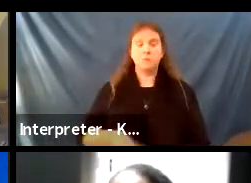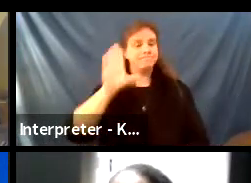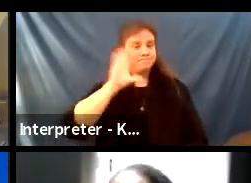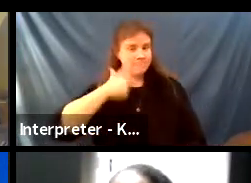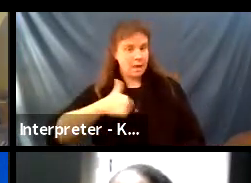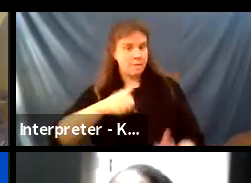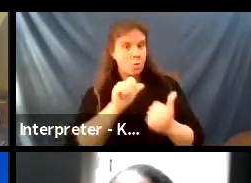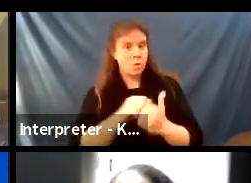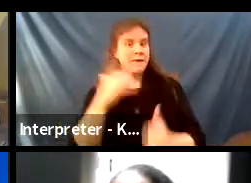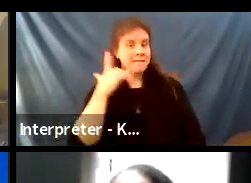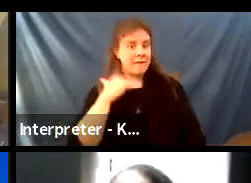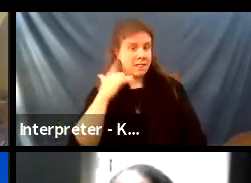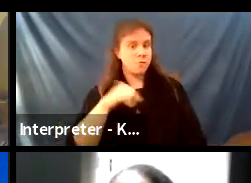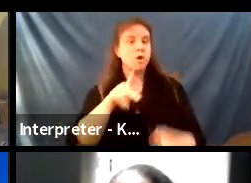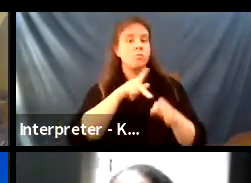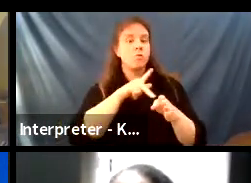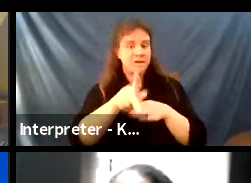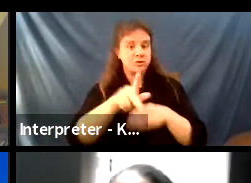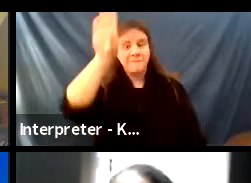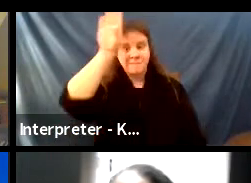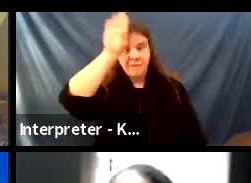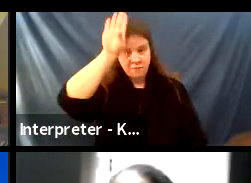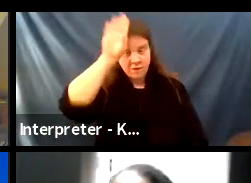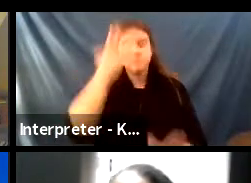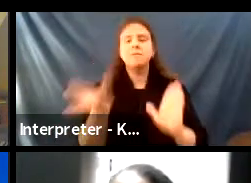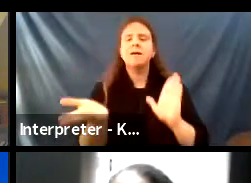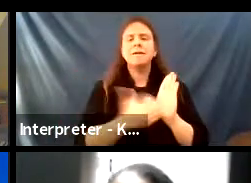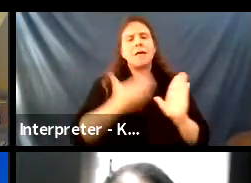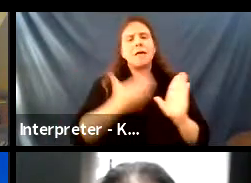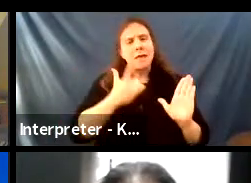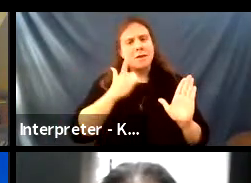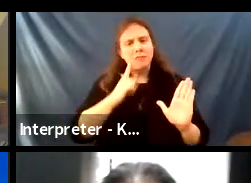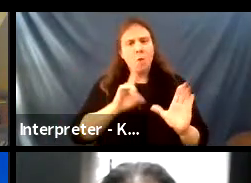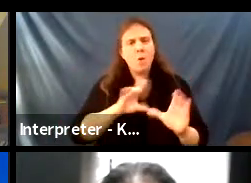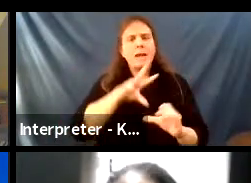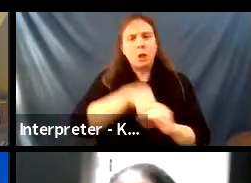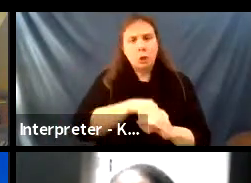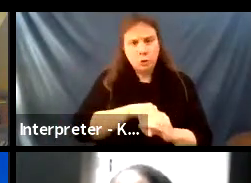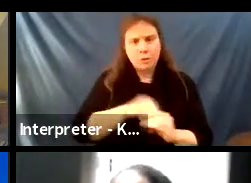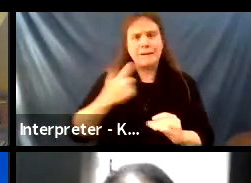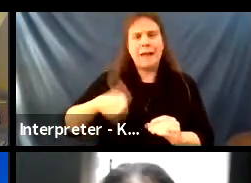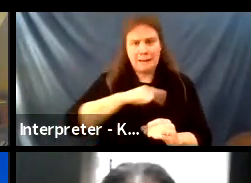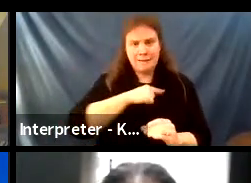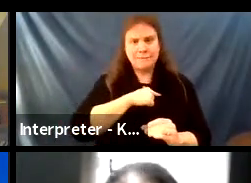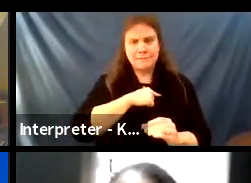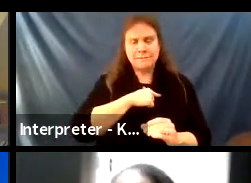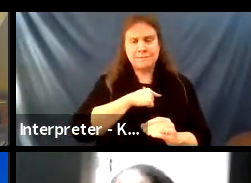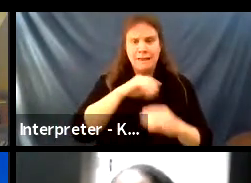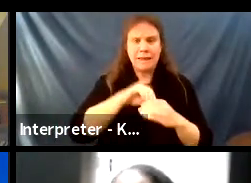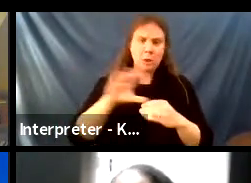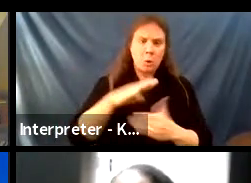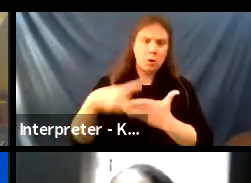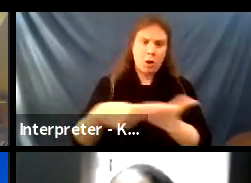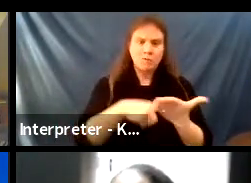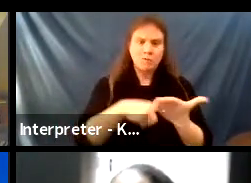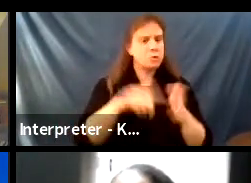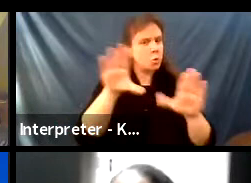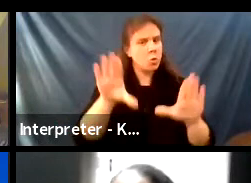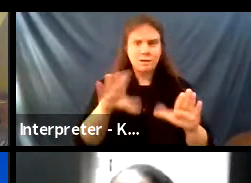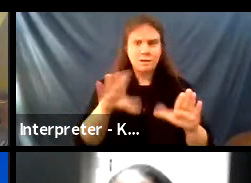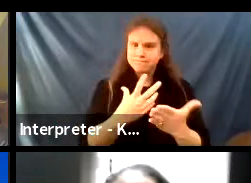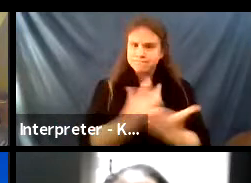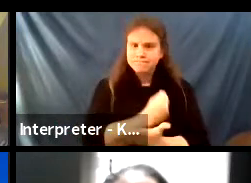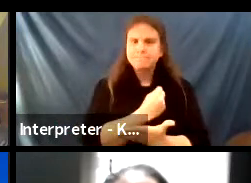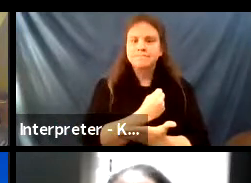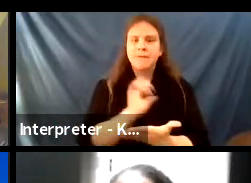California Professional Firefighters. Again, thank you for adding us to the conversation. It's been great to be part of this. I'm glad we could give